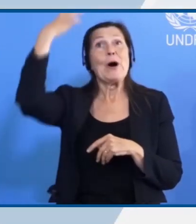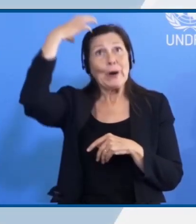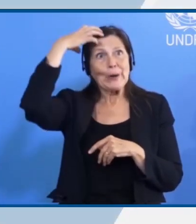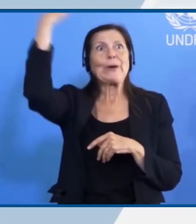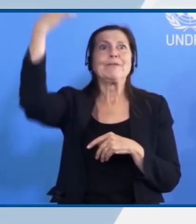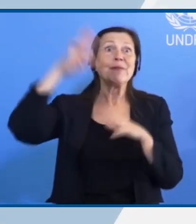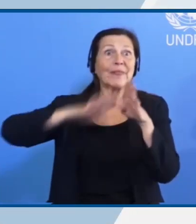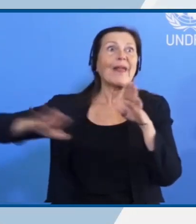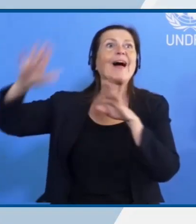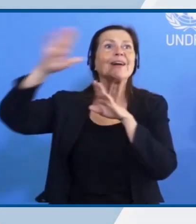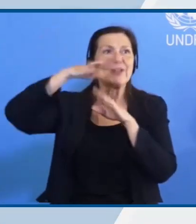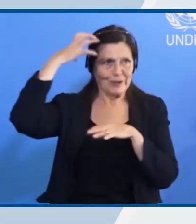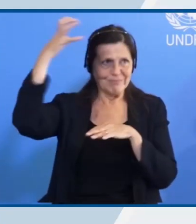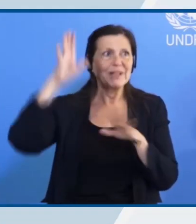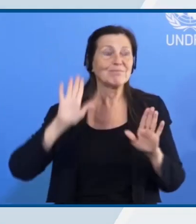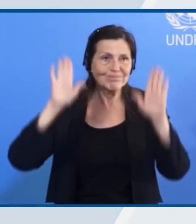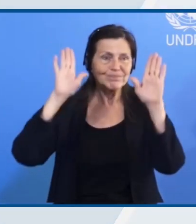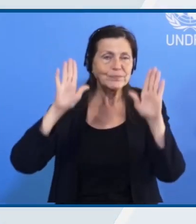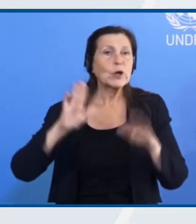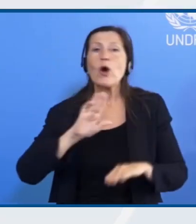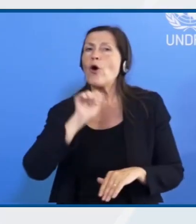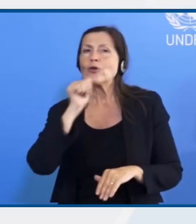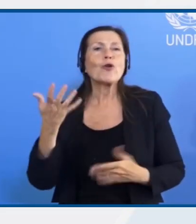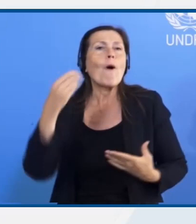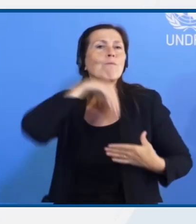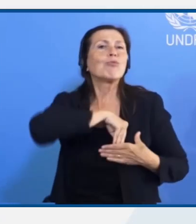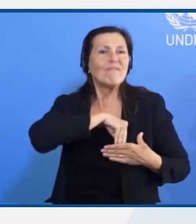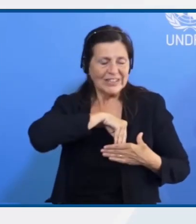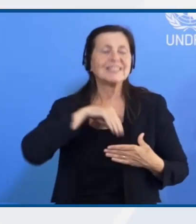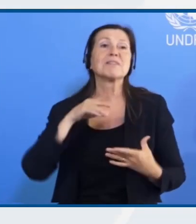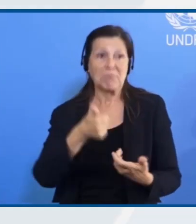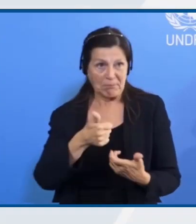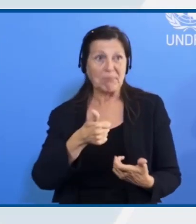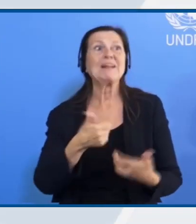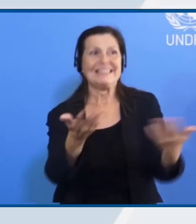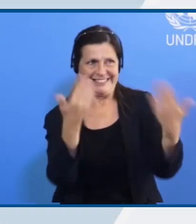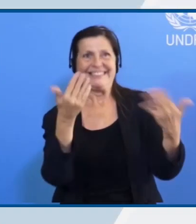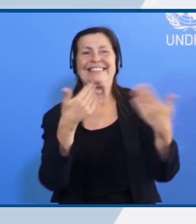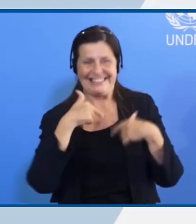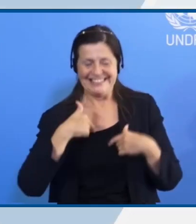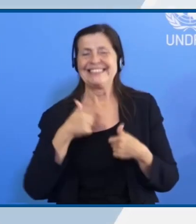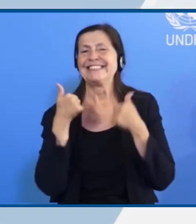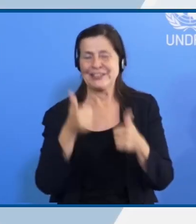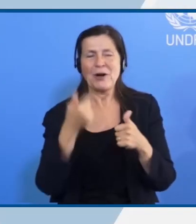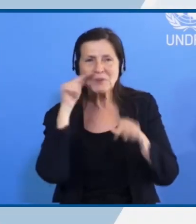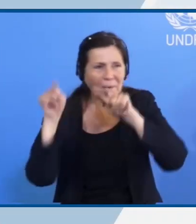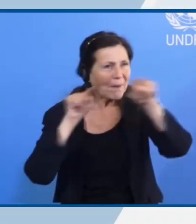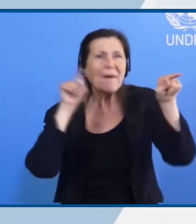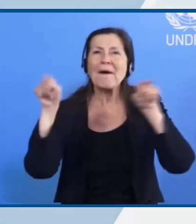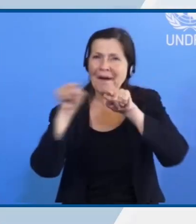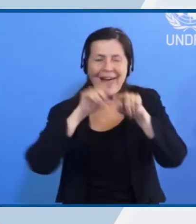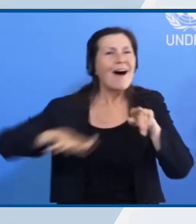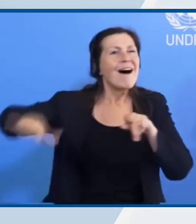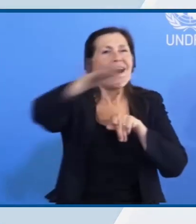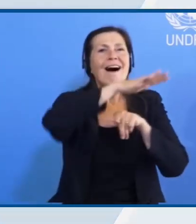Governments, national governments? Non-profits? Good. I'm making you participate on purpose. Good. So we know more or less who we have in